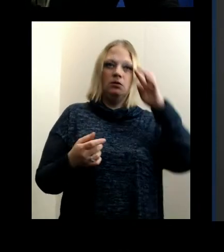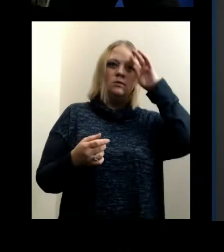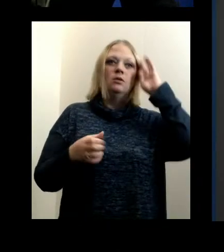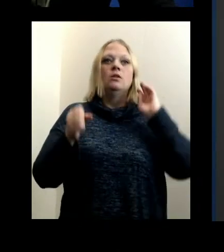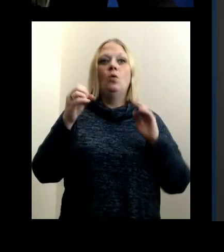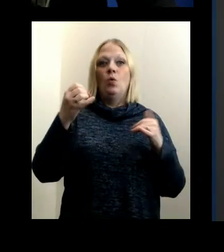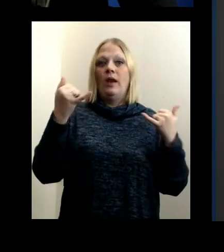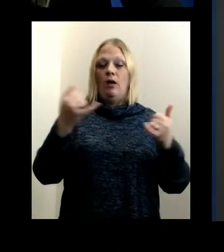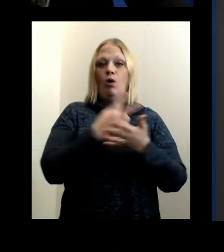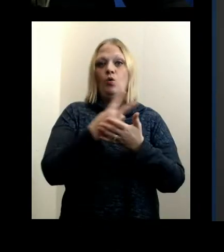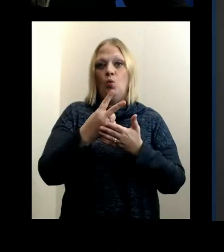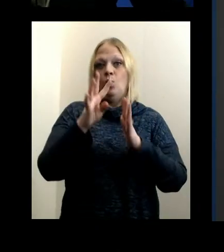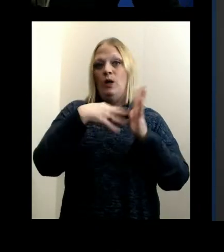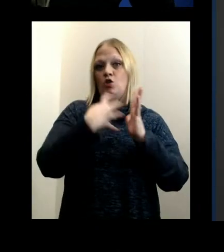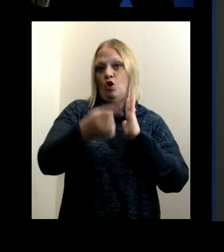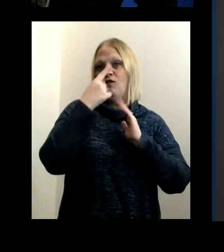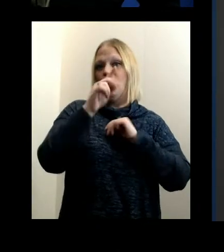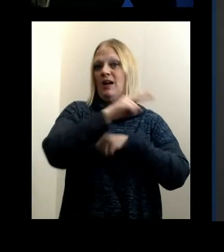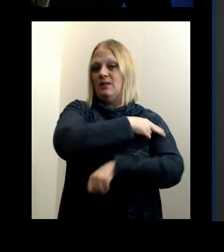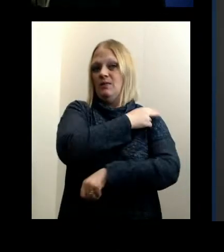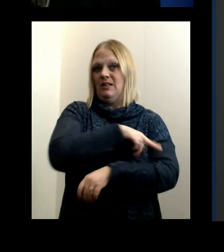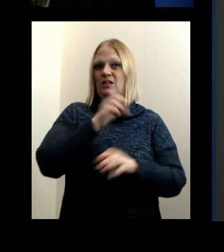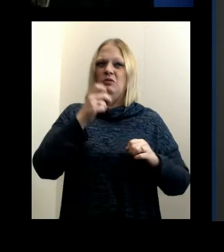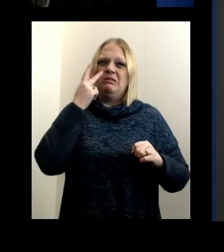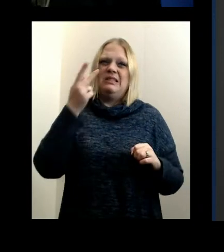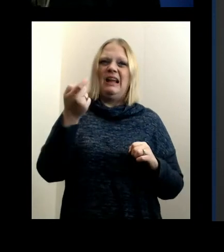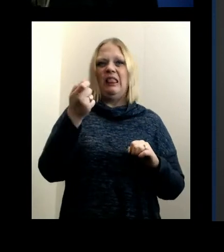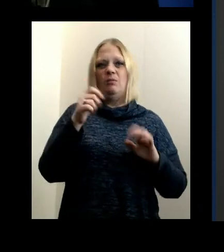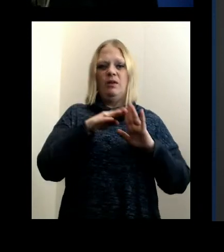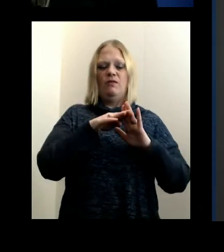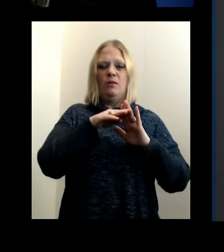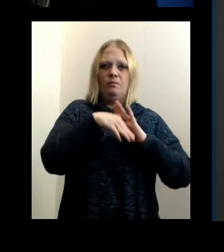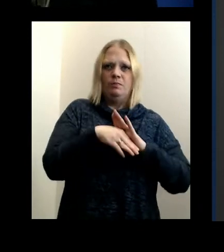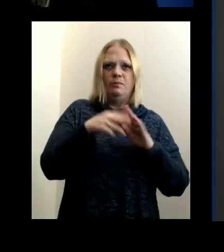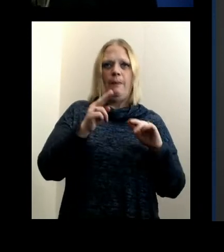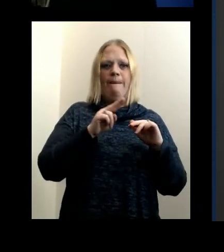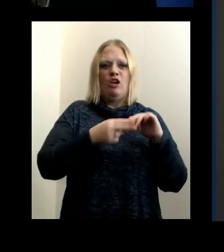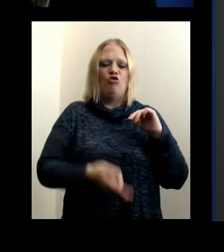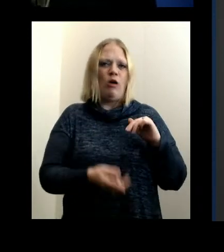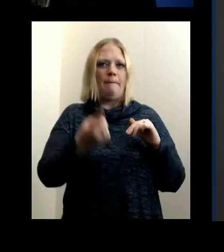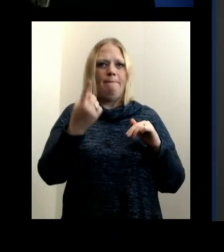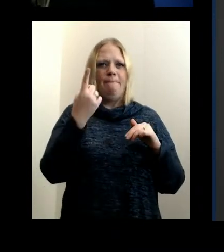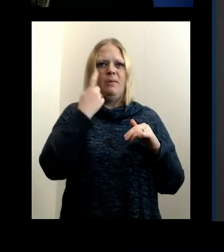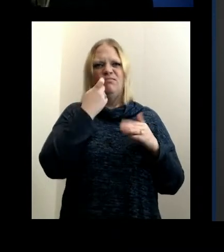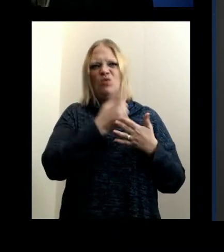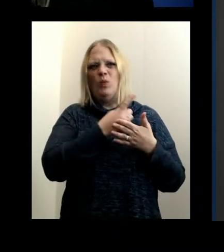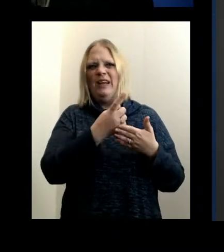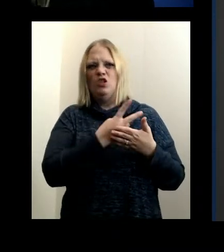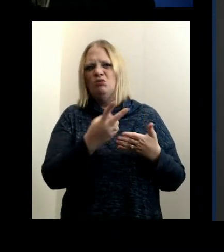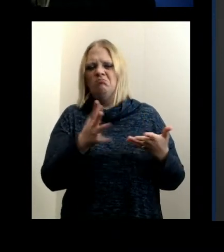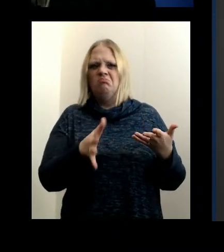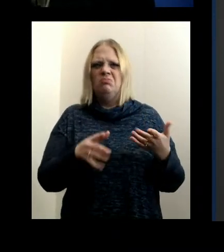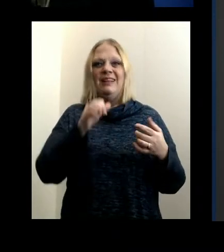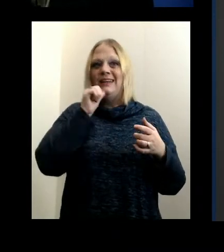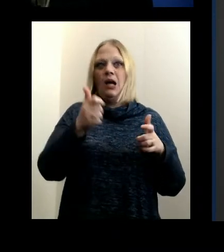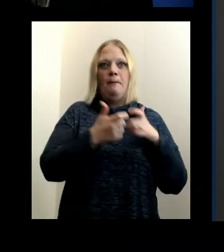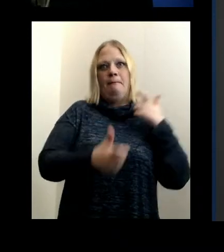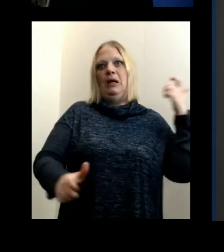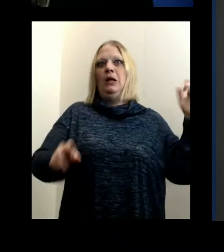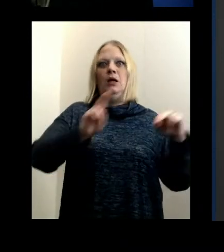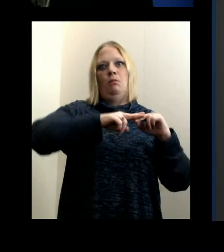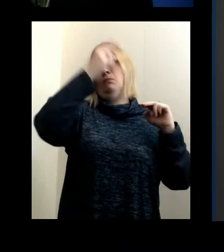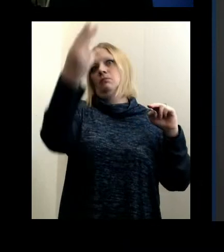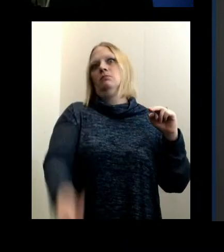2-week chart, you can see it continue. We've had a little drop in the last week or so, which is good, though we haven't seen a huge drop